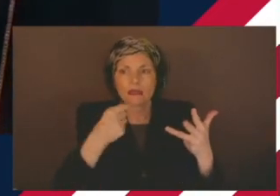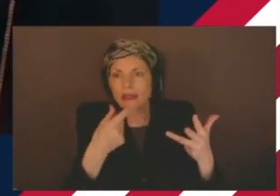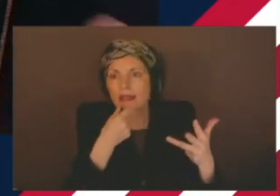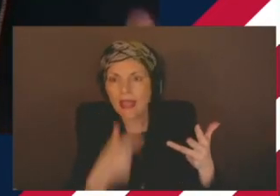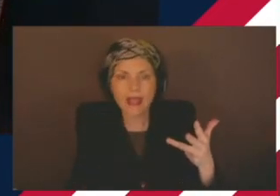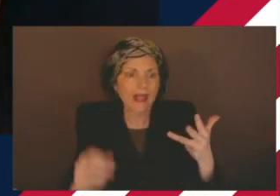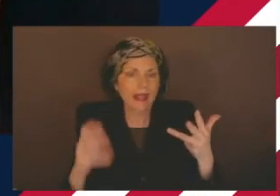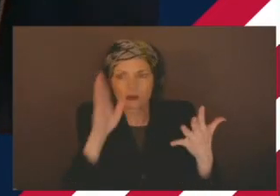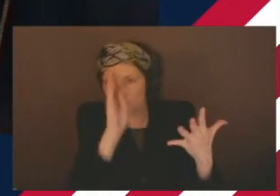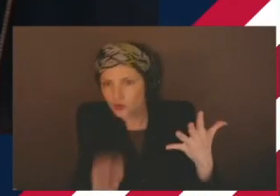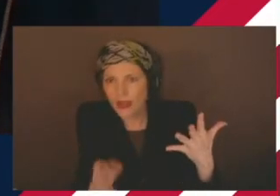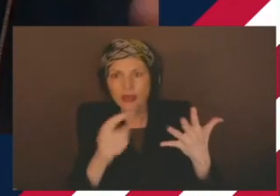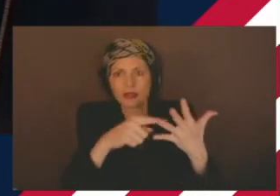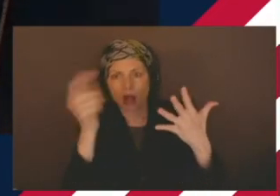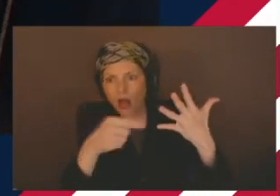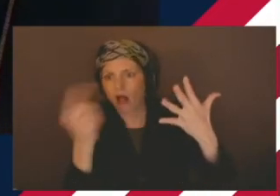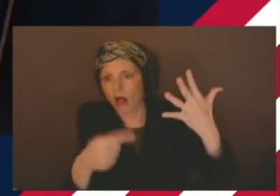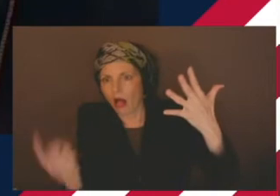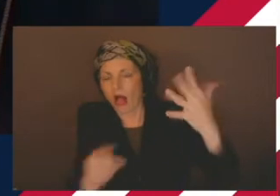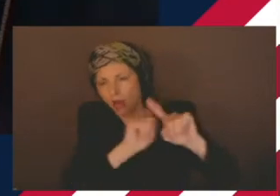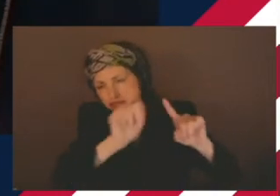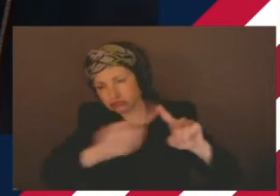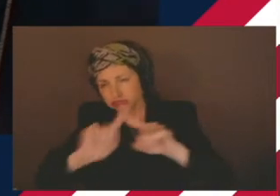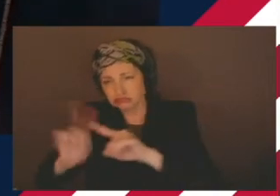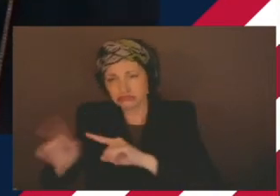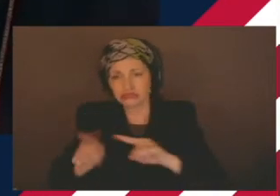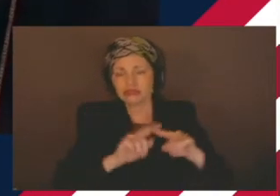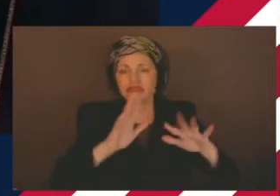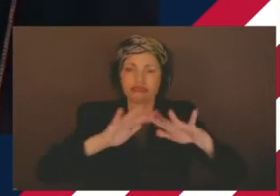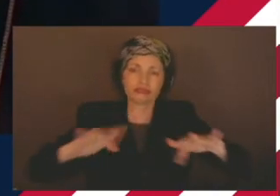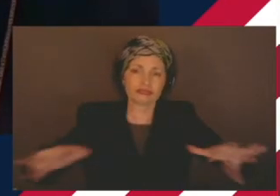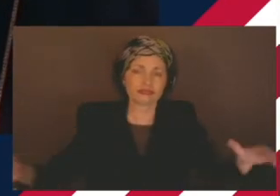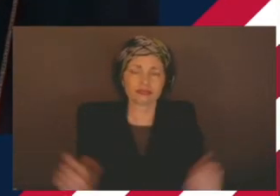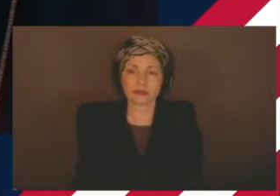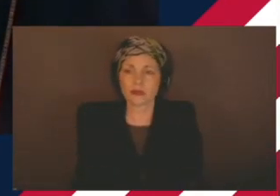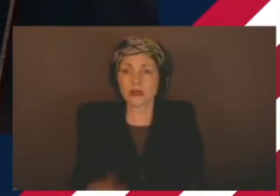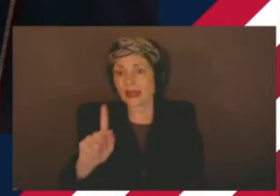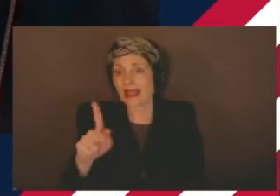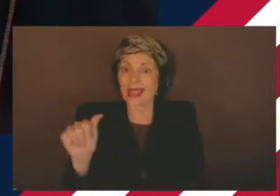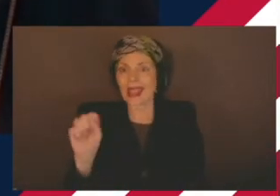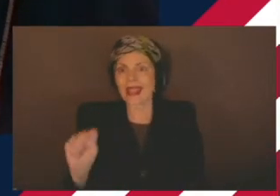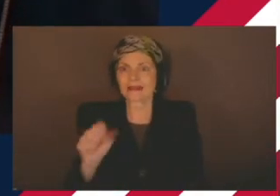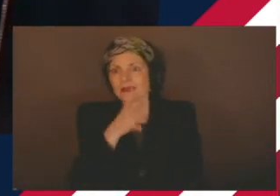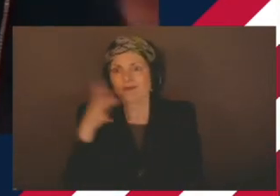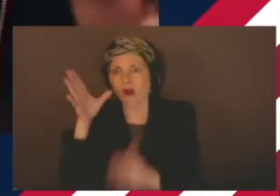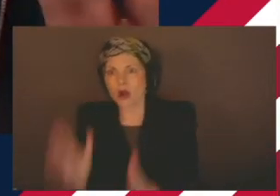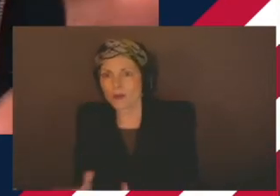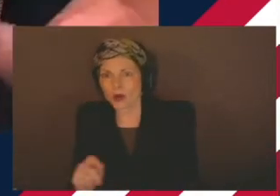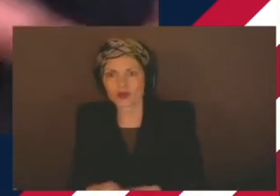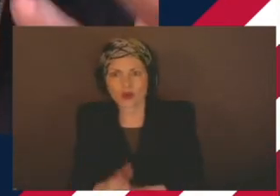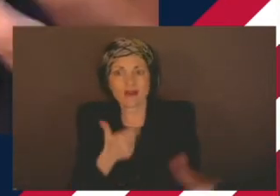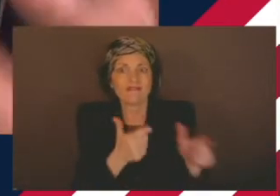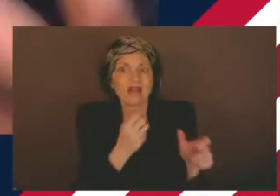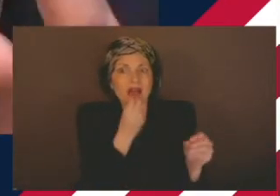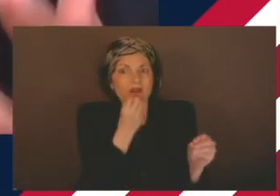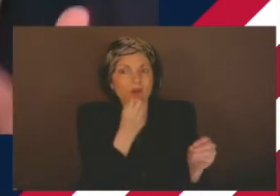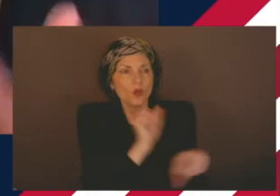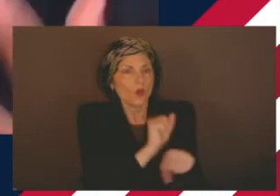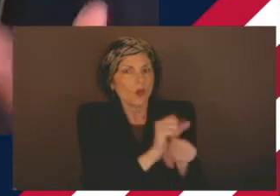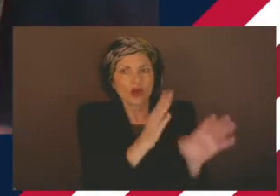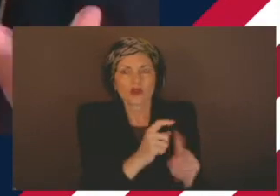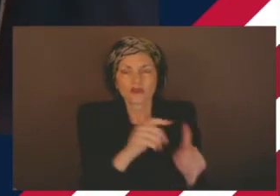Mississippi who are joining together, Kansas farmers and fast food workers from the Carolinas who are saying there are